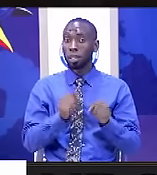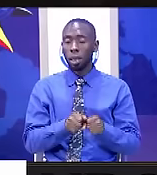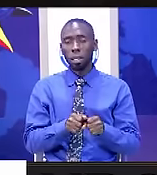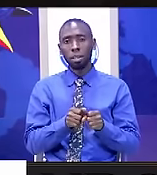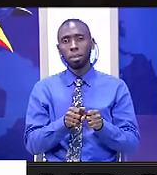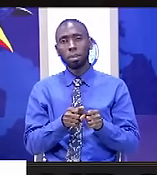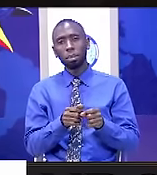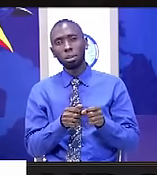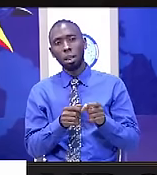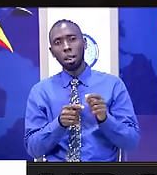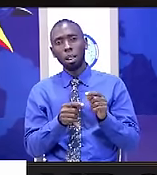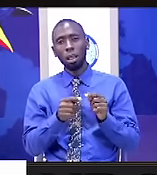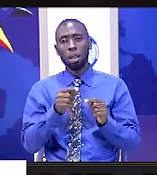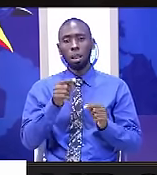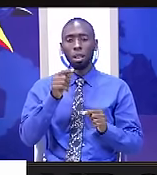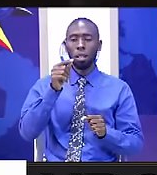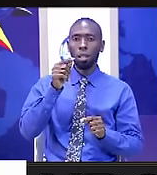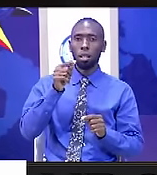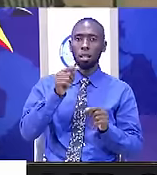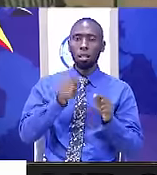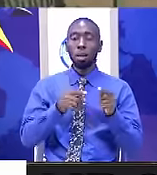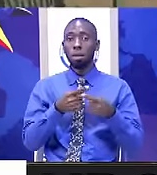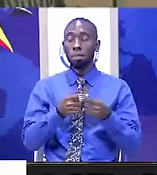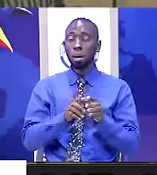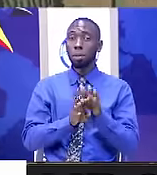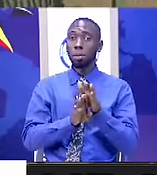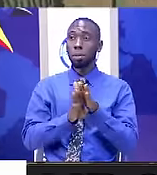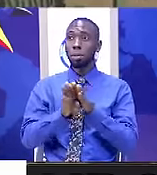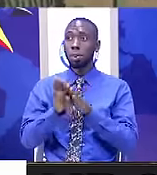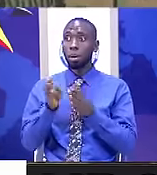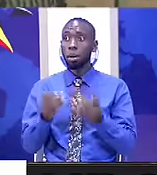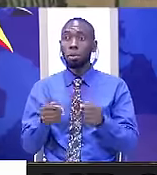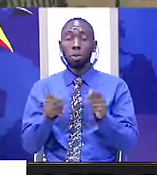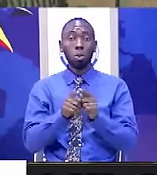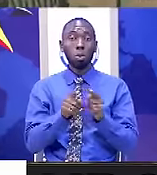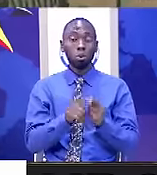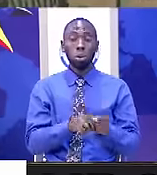steadily been up. And